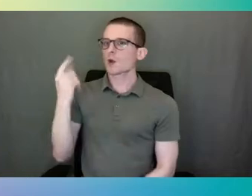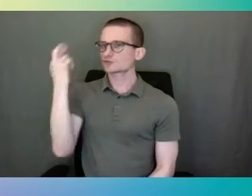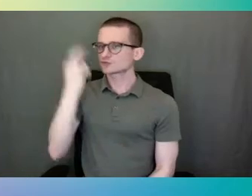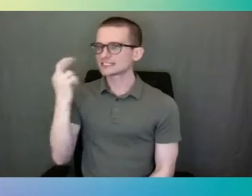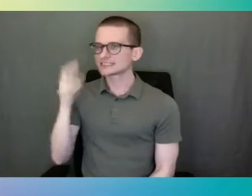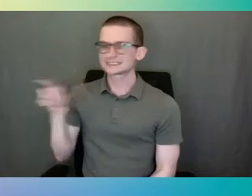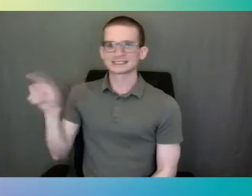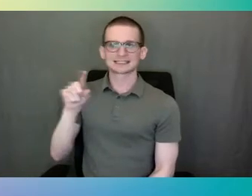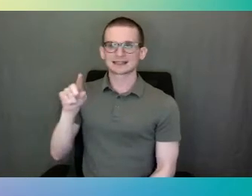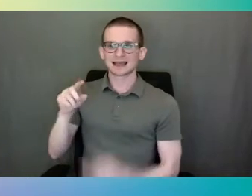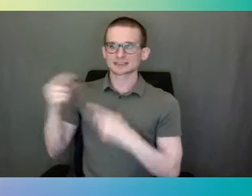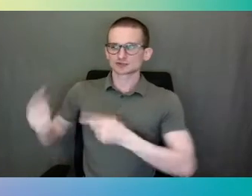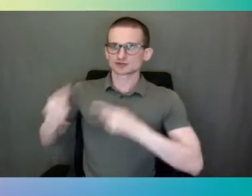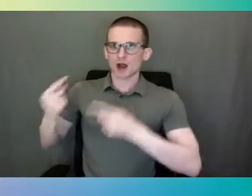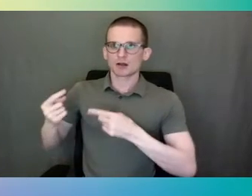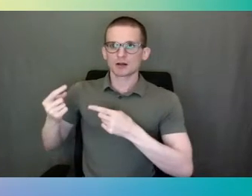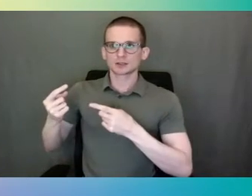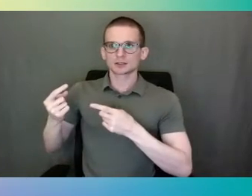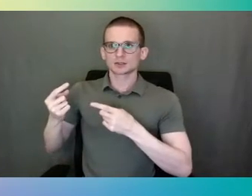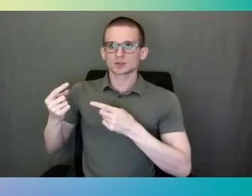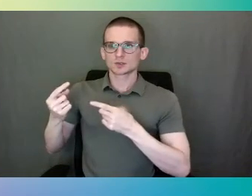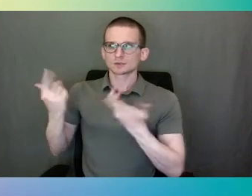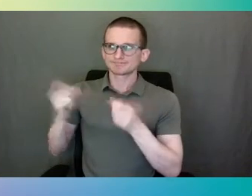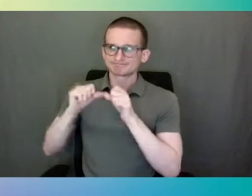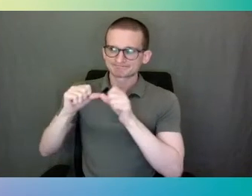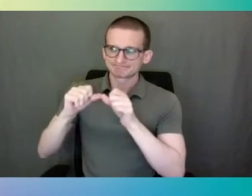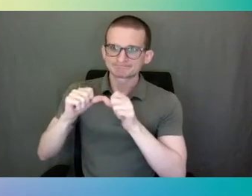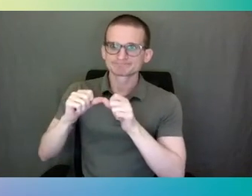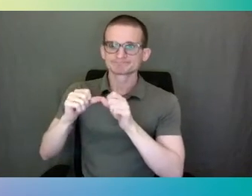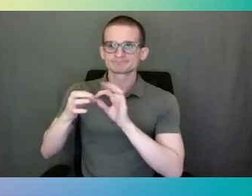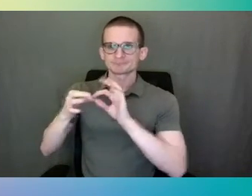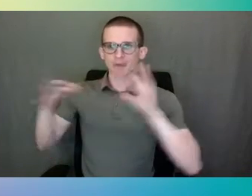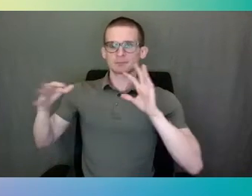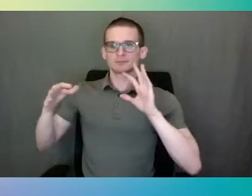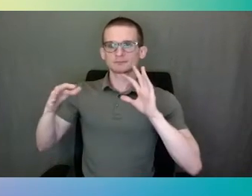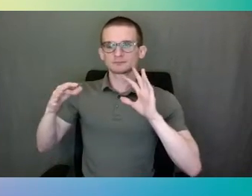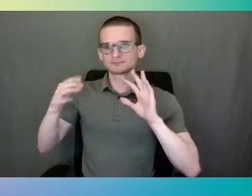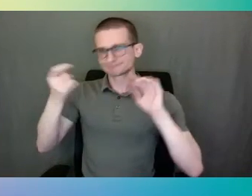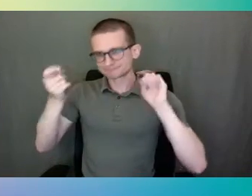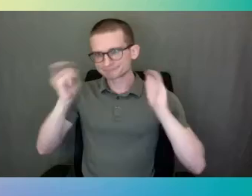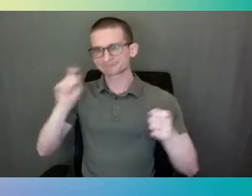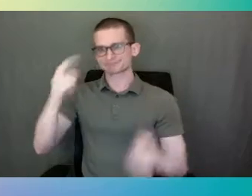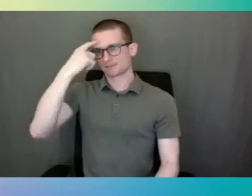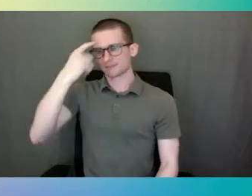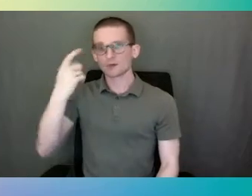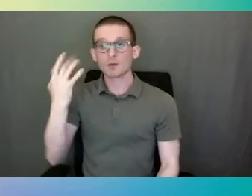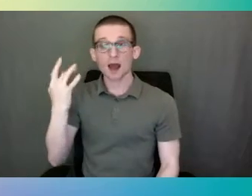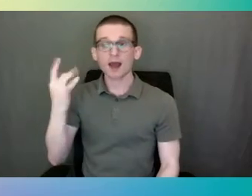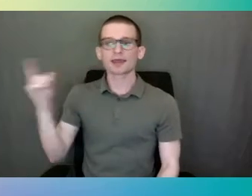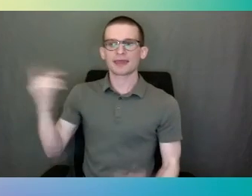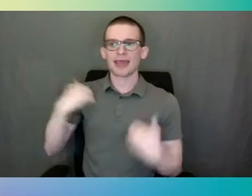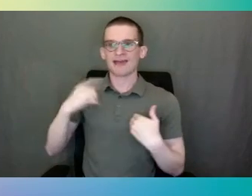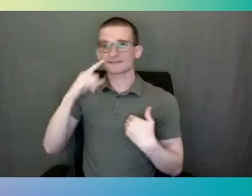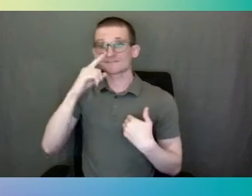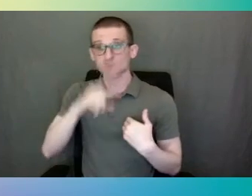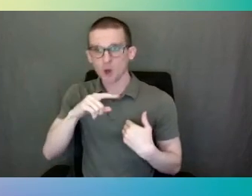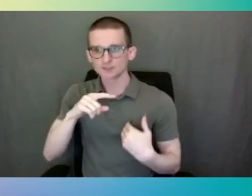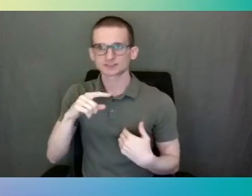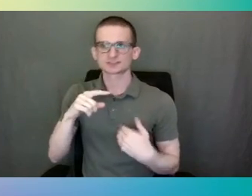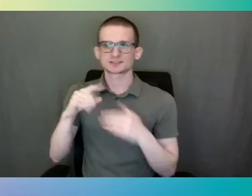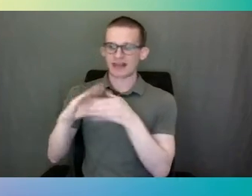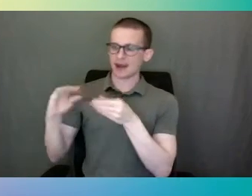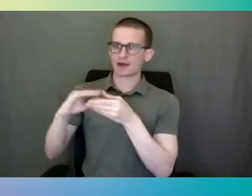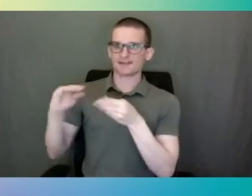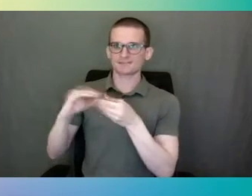in understanding this is they might have kind of a false narrative, a misunderstanding of how we got our Bible and how we view our